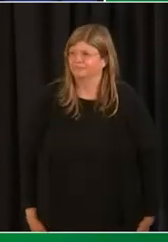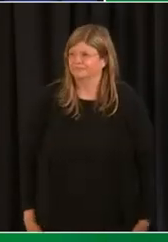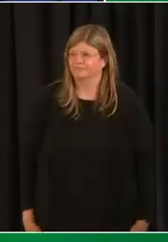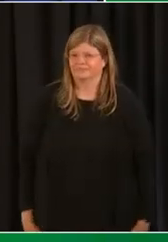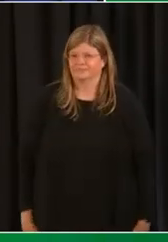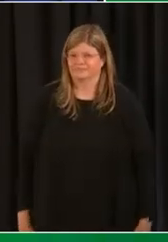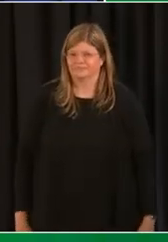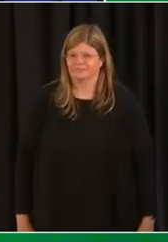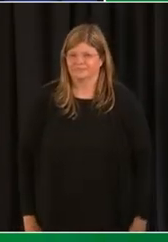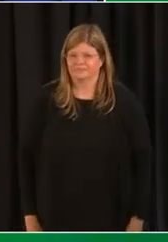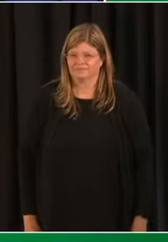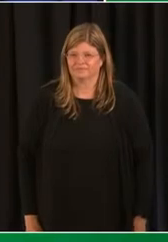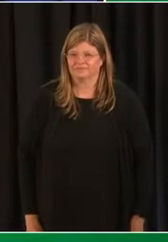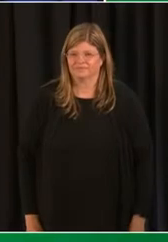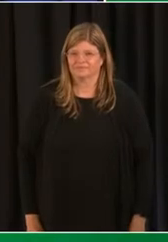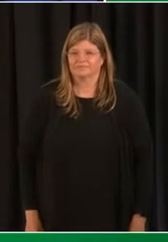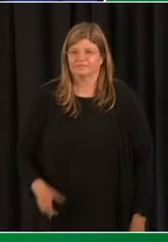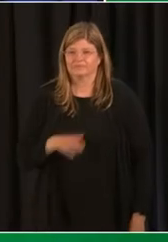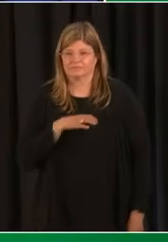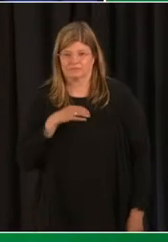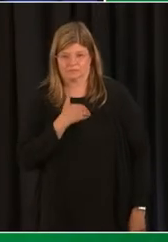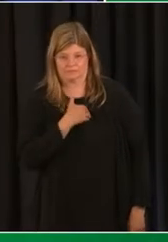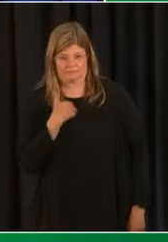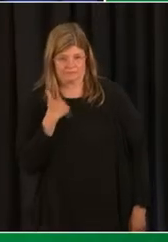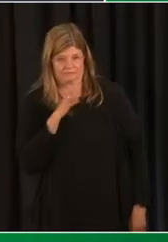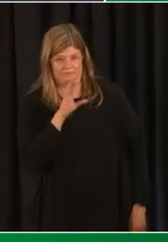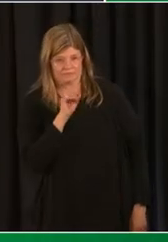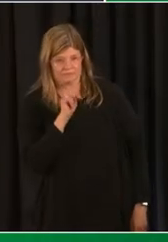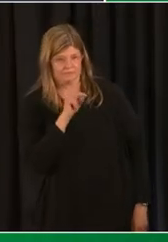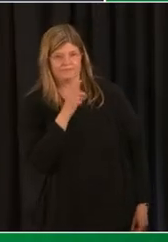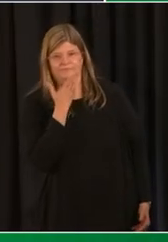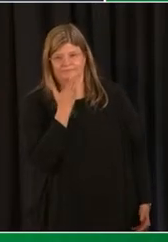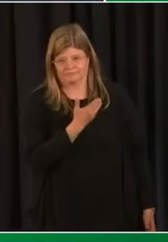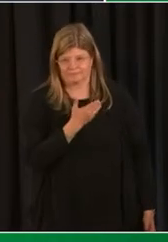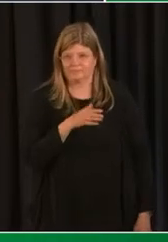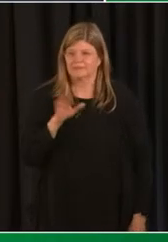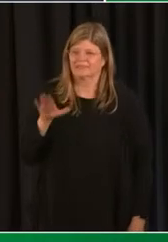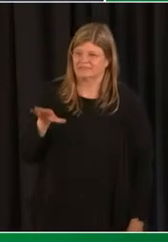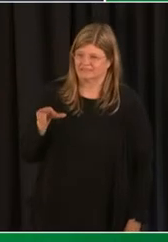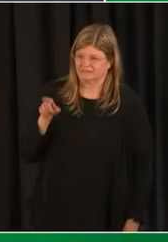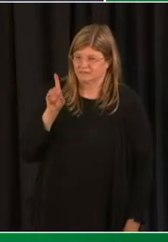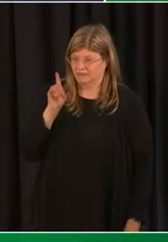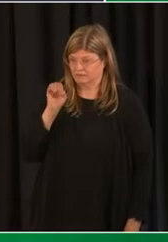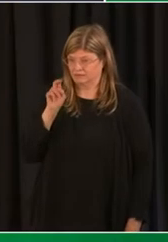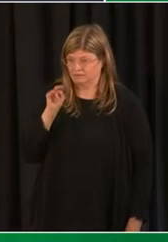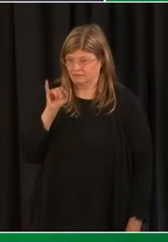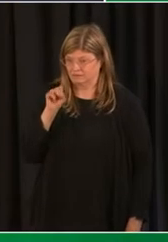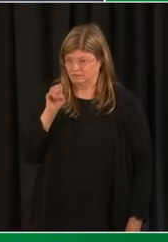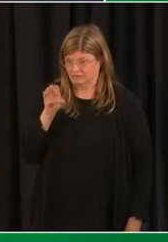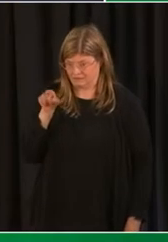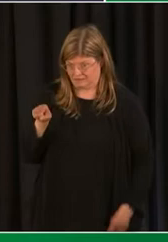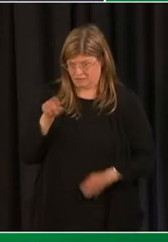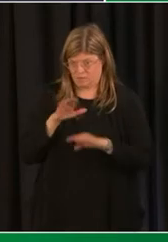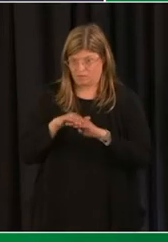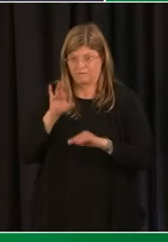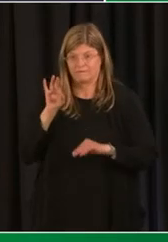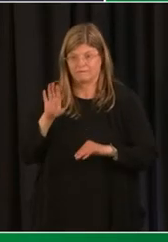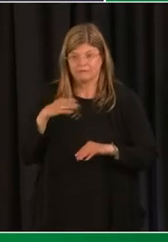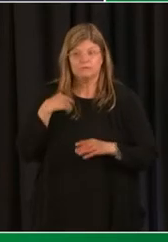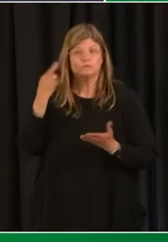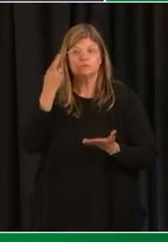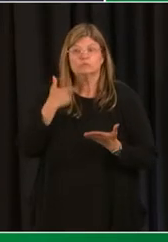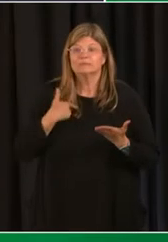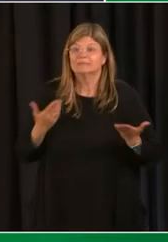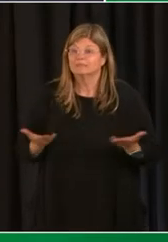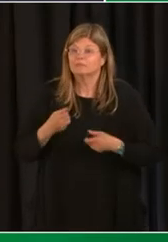Councilmember, for Denise, who wrote that question on Facebook, I think really the reason why we're gathered here today is to make sure that you know